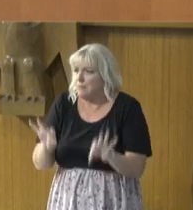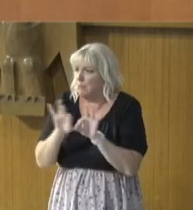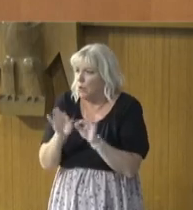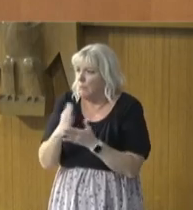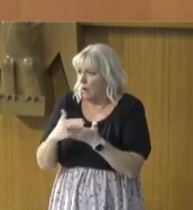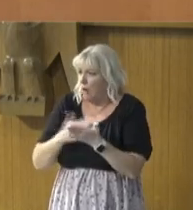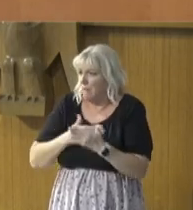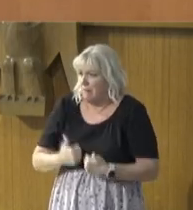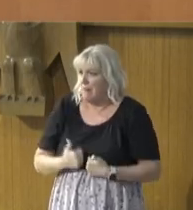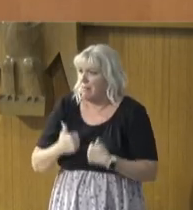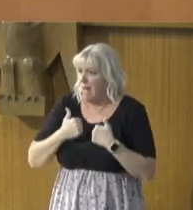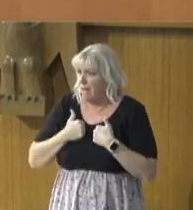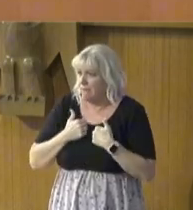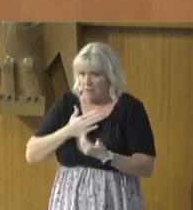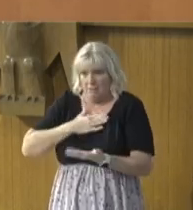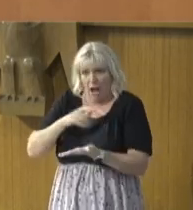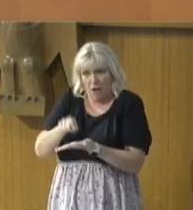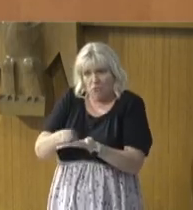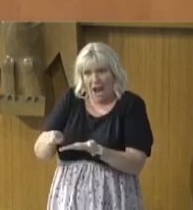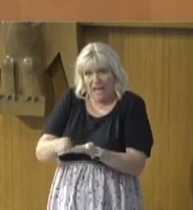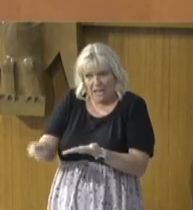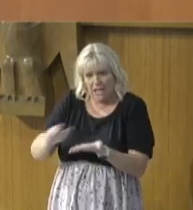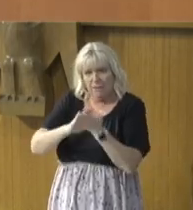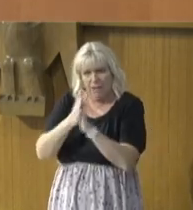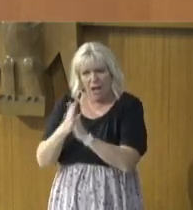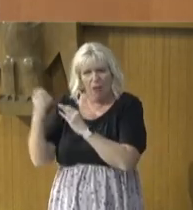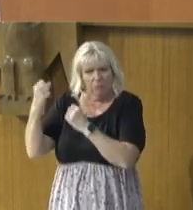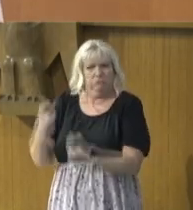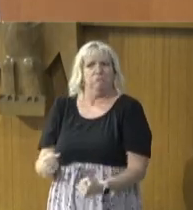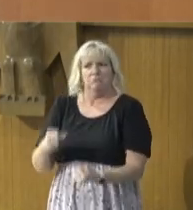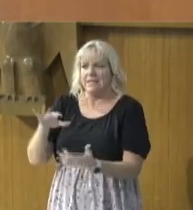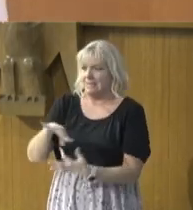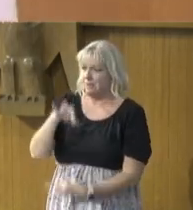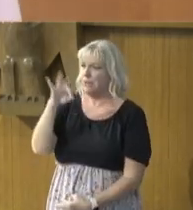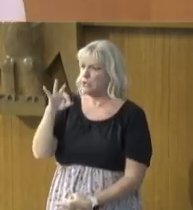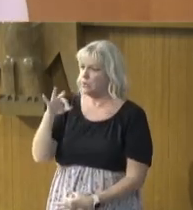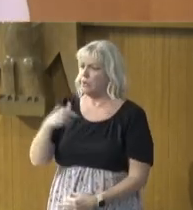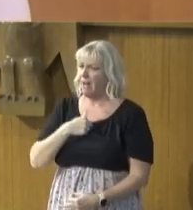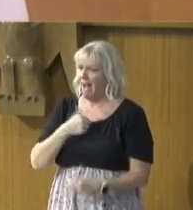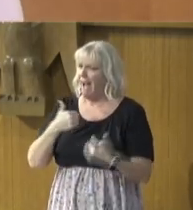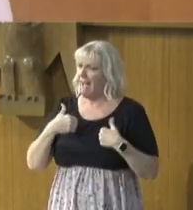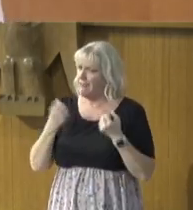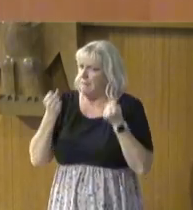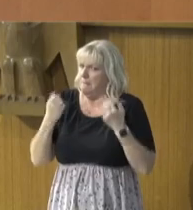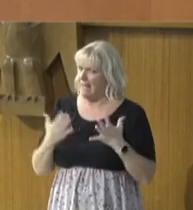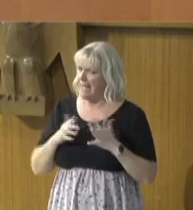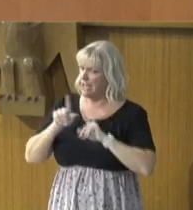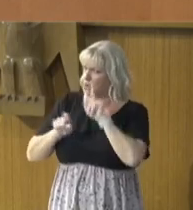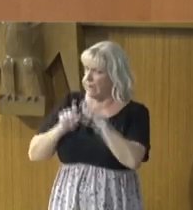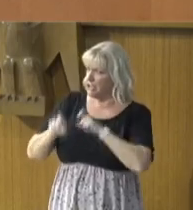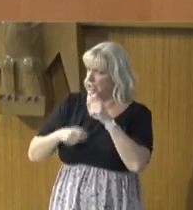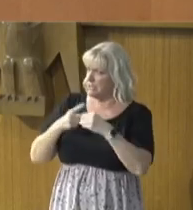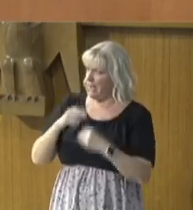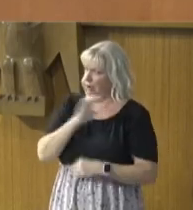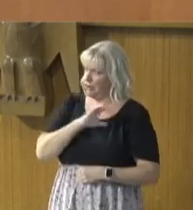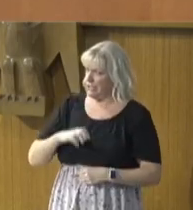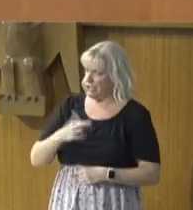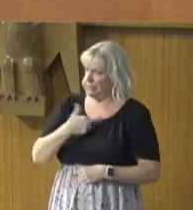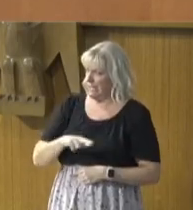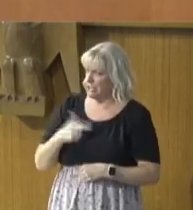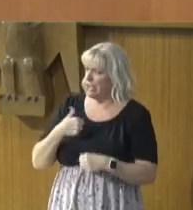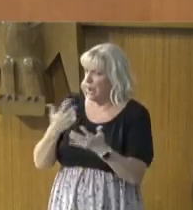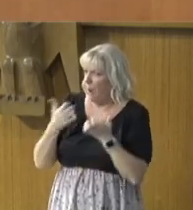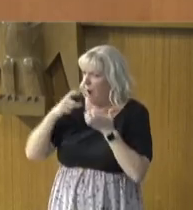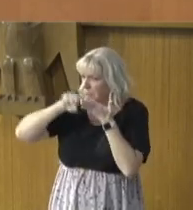life. And all of my writing has become really spiritual lately, and I have a lot of questions about Christianity that I'd like to explore.